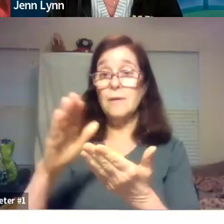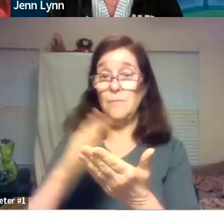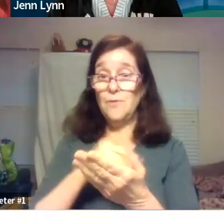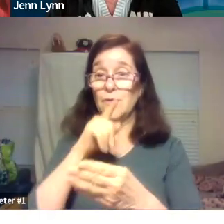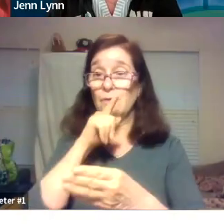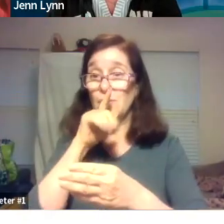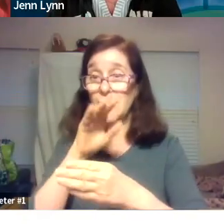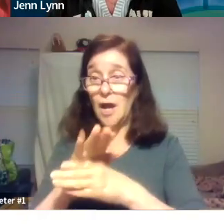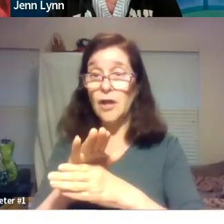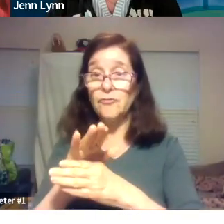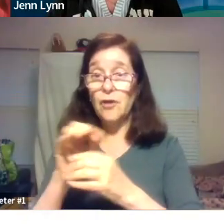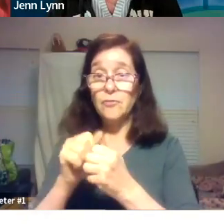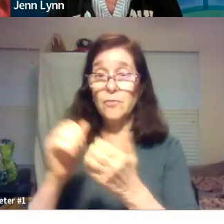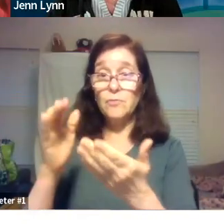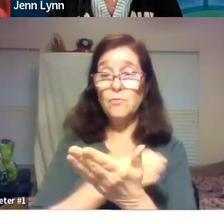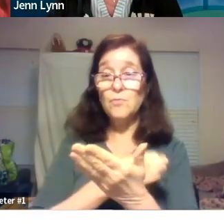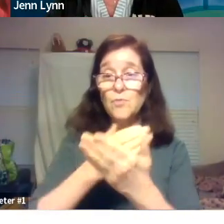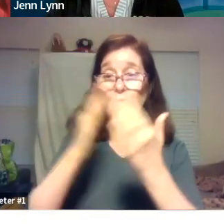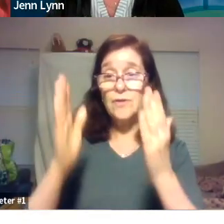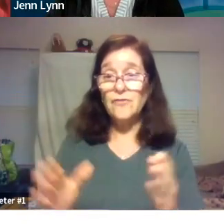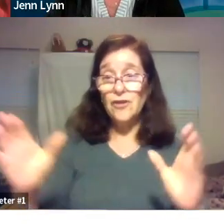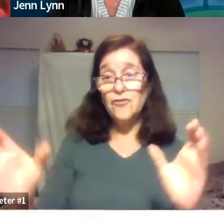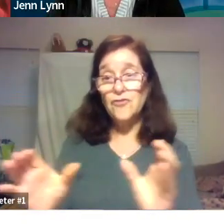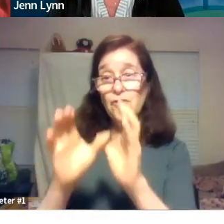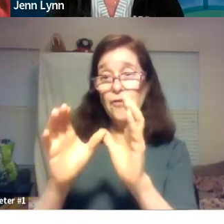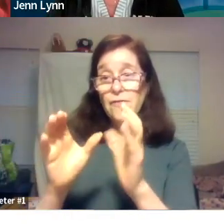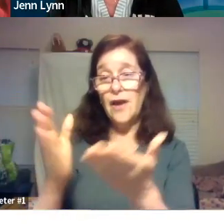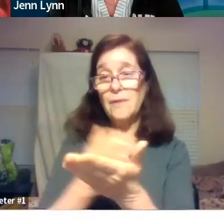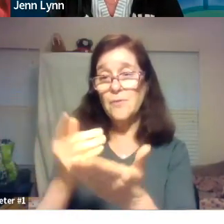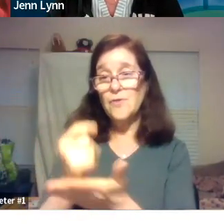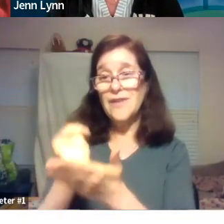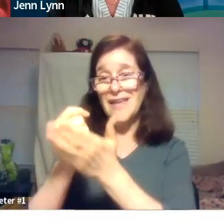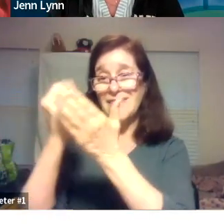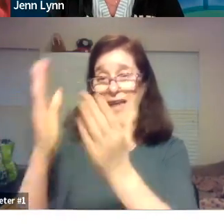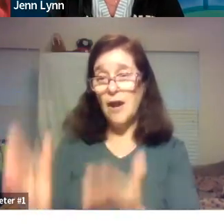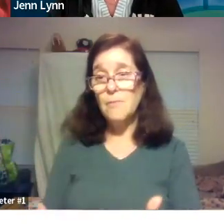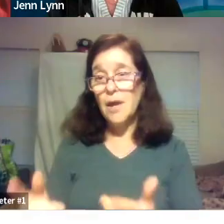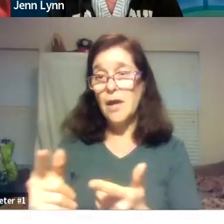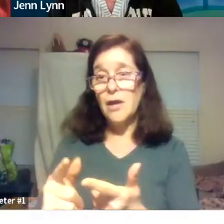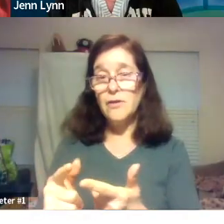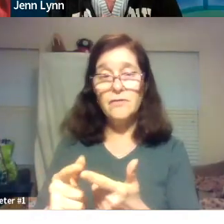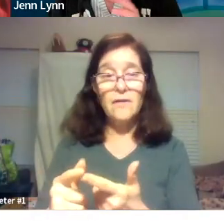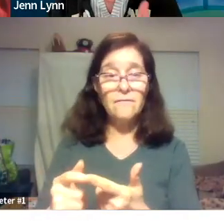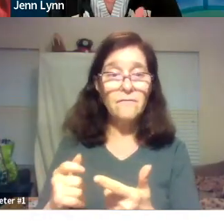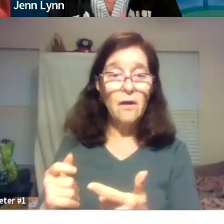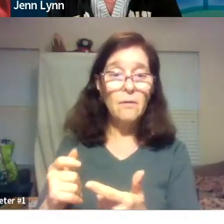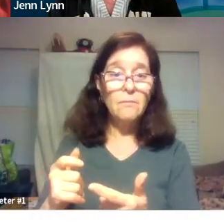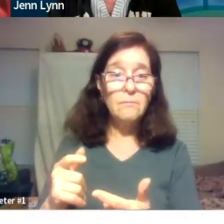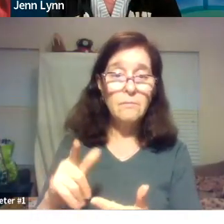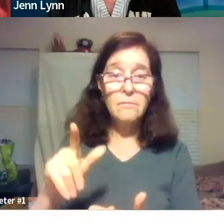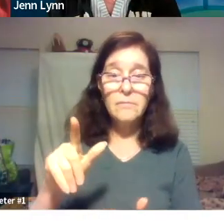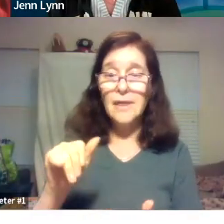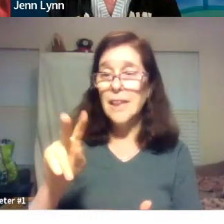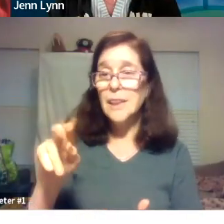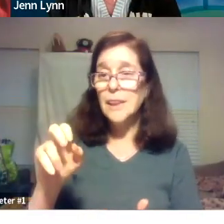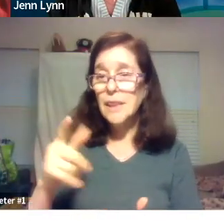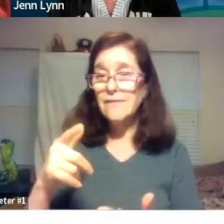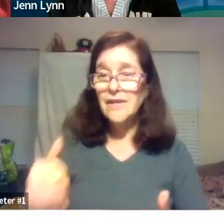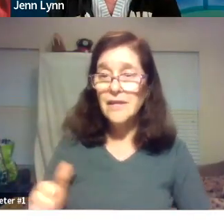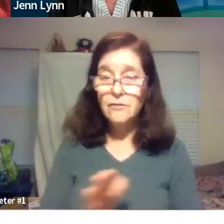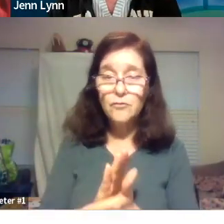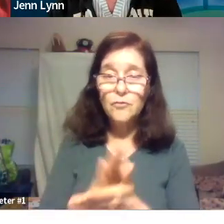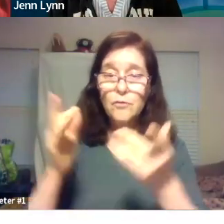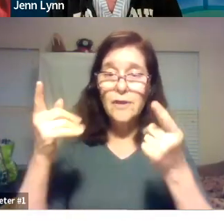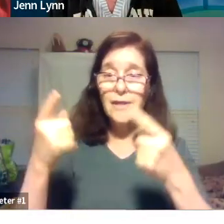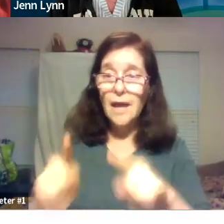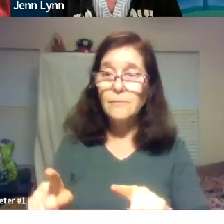with musicians or certified music therapists actually from the Levine School. This takes place during the daytime, during